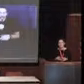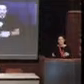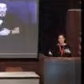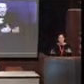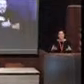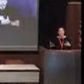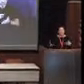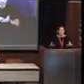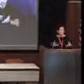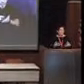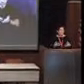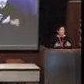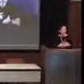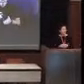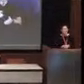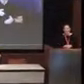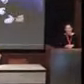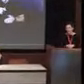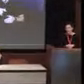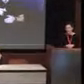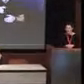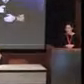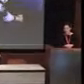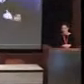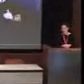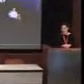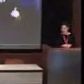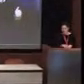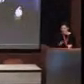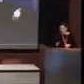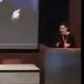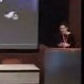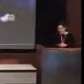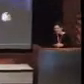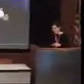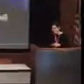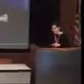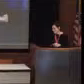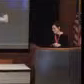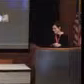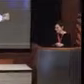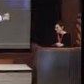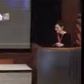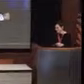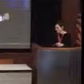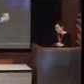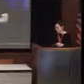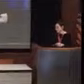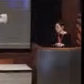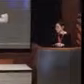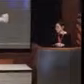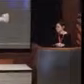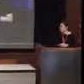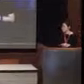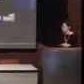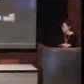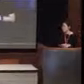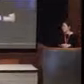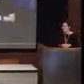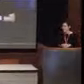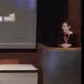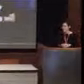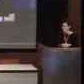research as well, and hoping to bring together those two fields in my future